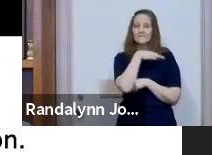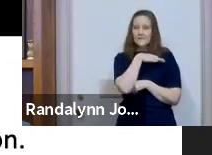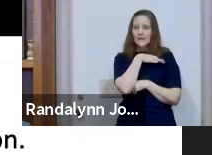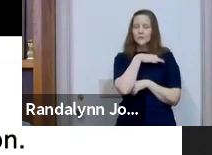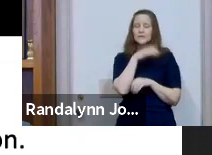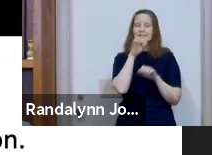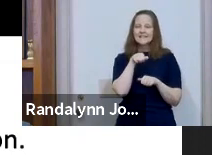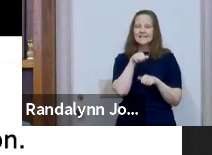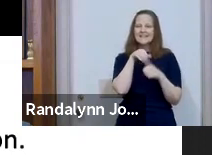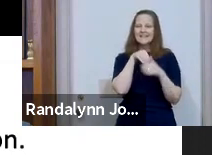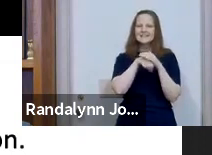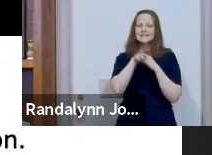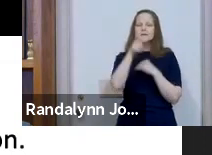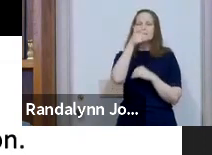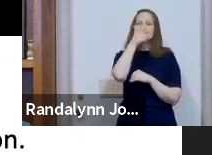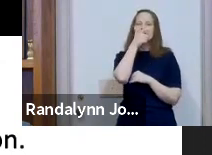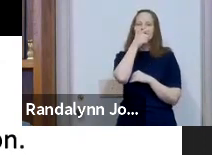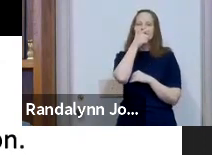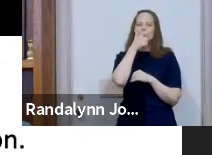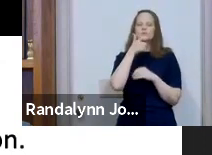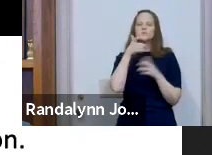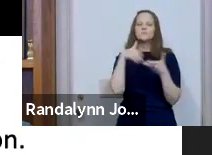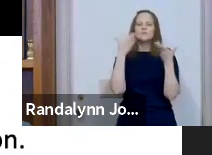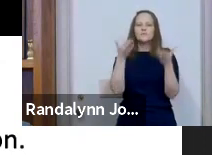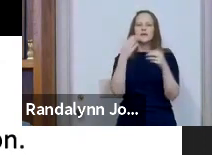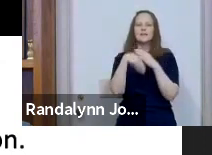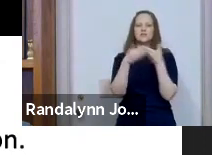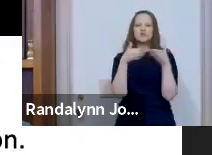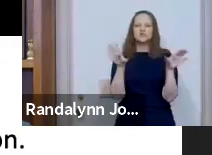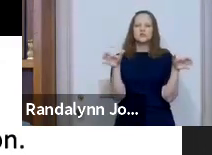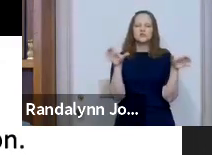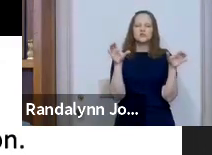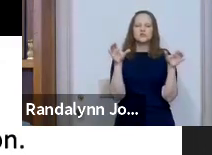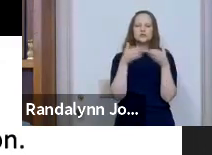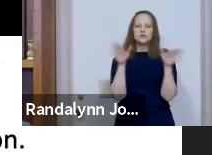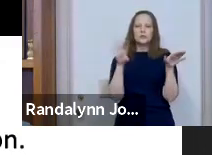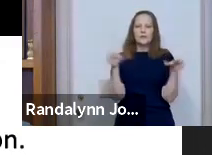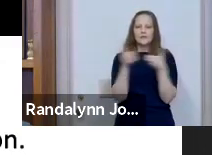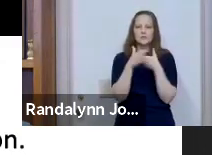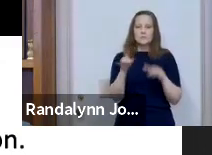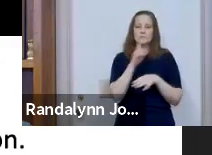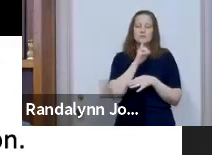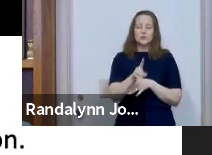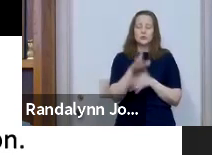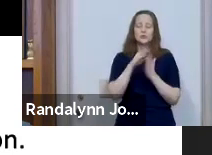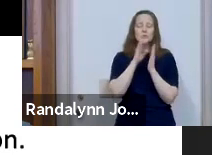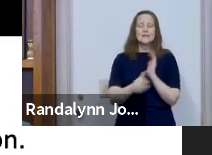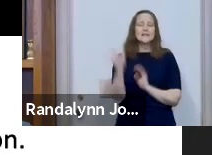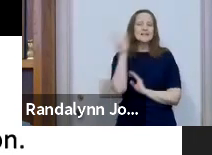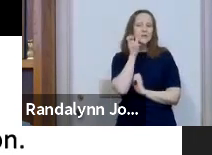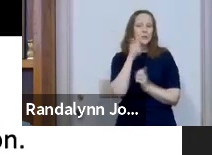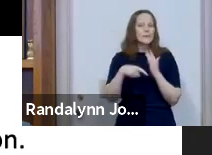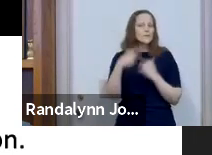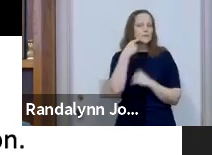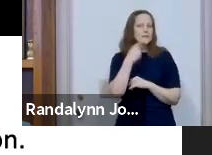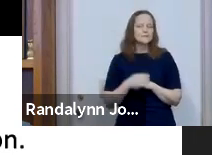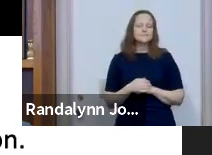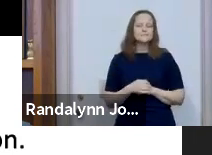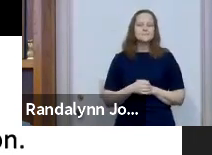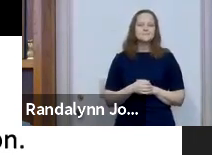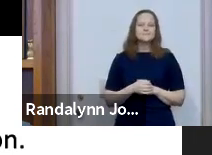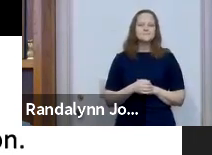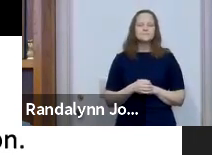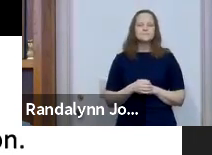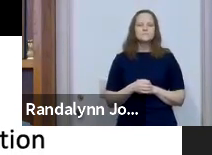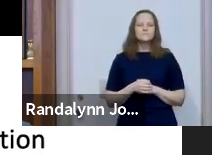able to access microphones that are being provided in our general classrooms to ensure that our students can hear what our faculty have to say.